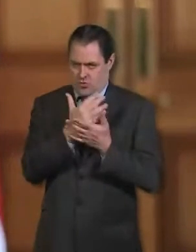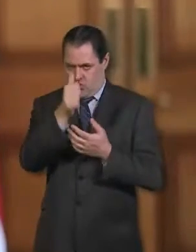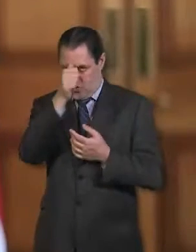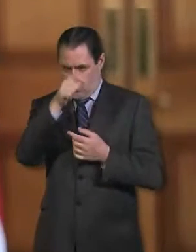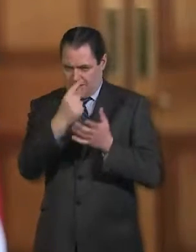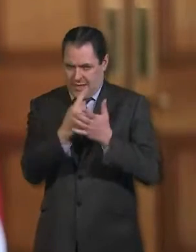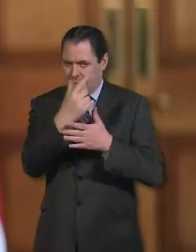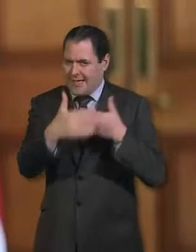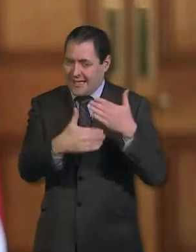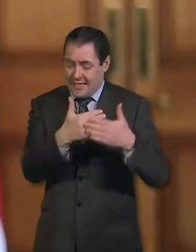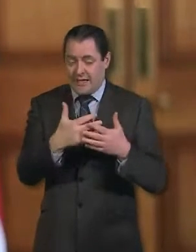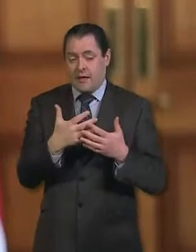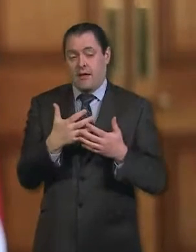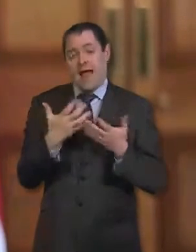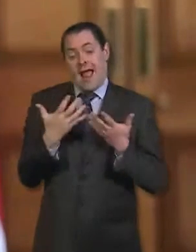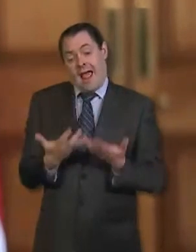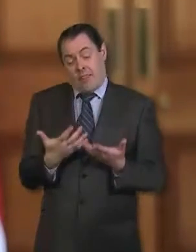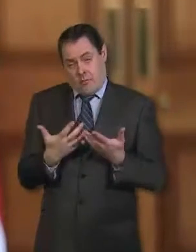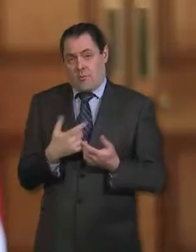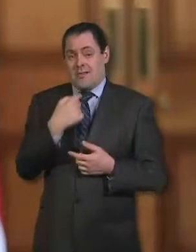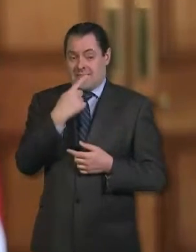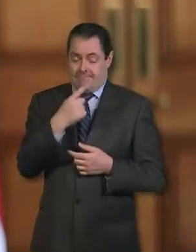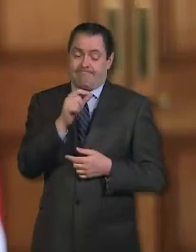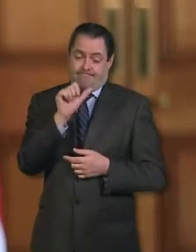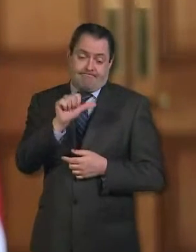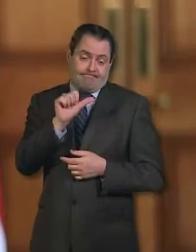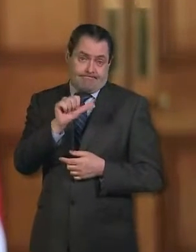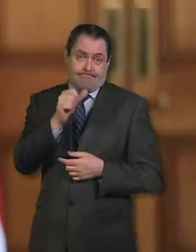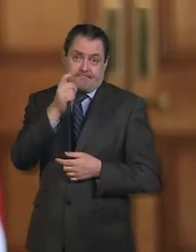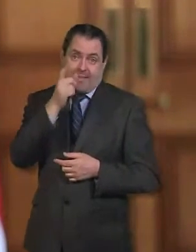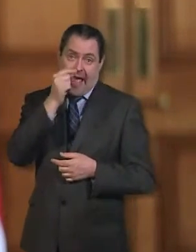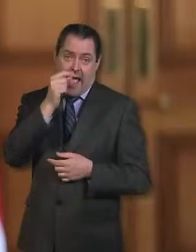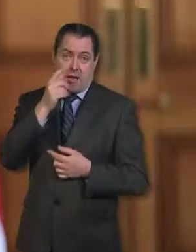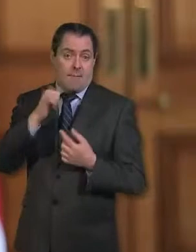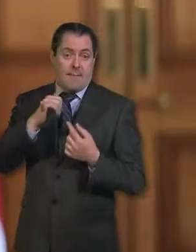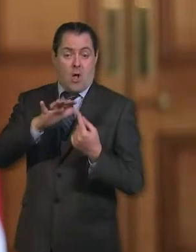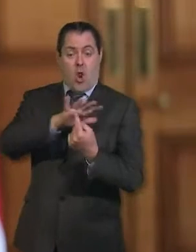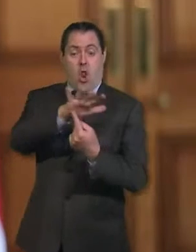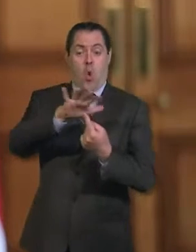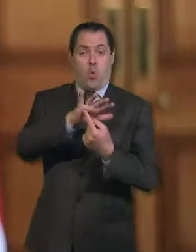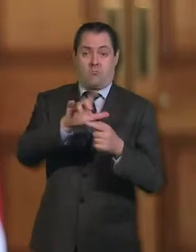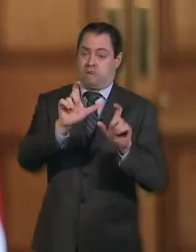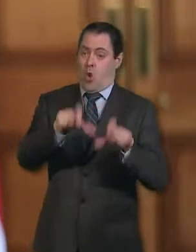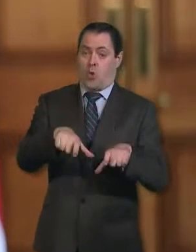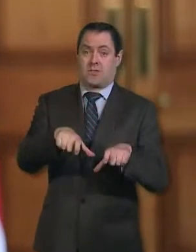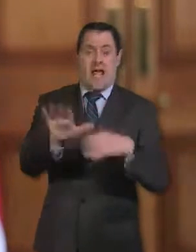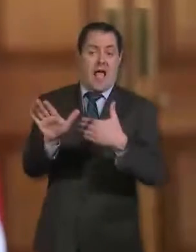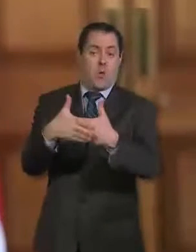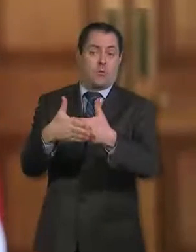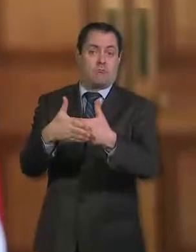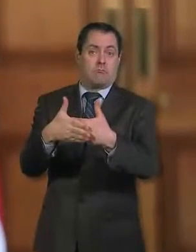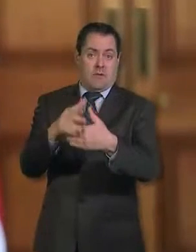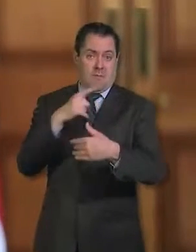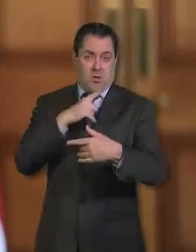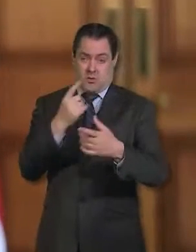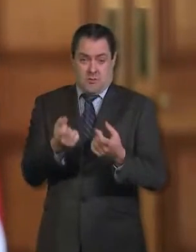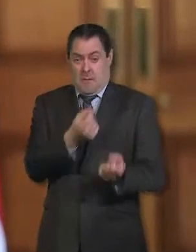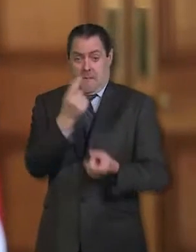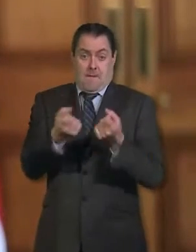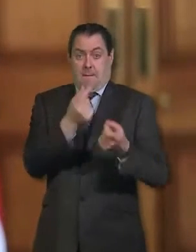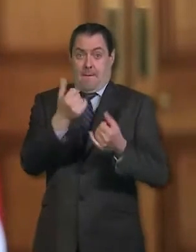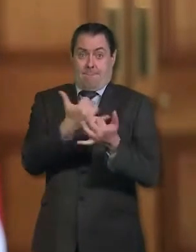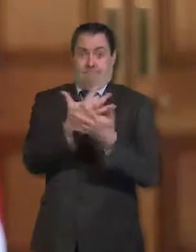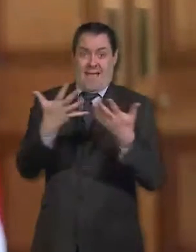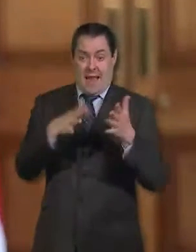we will have local lockdowns in future where there are flare-ups. And we have a system